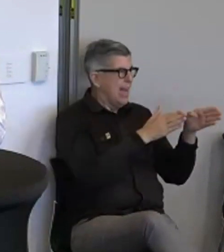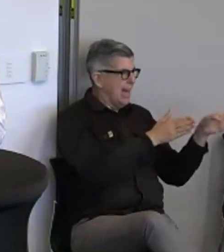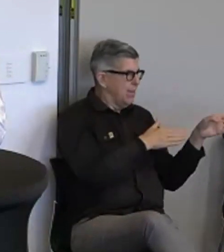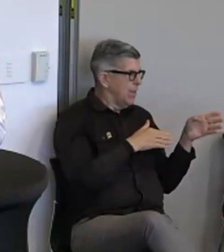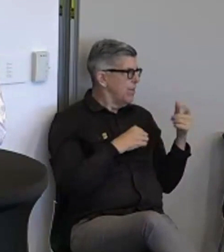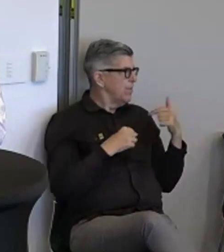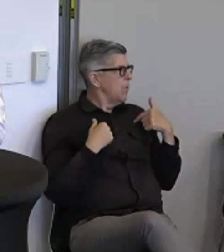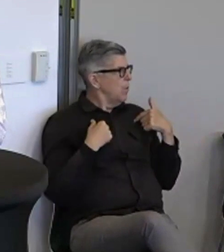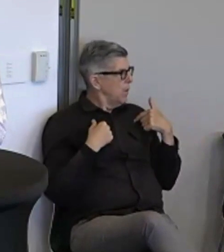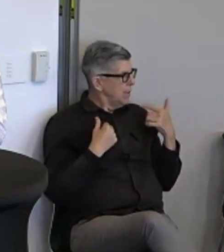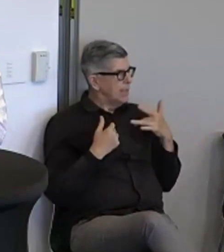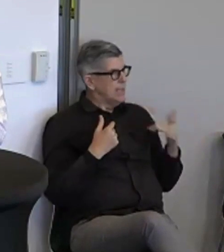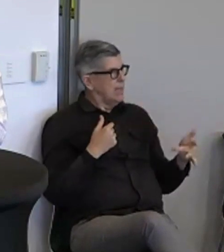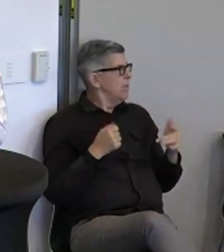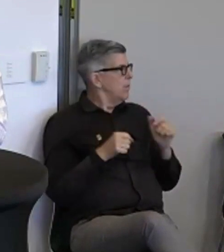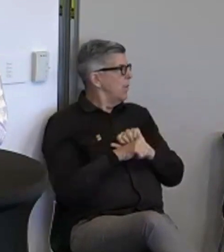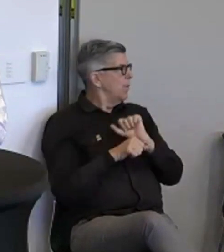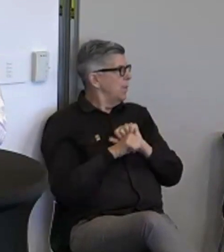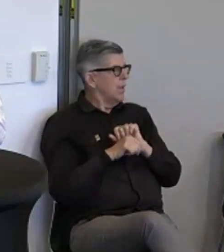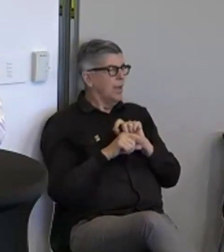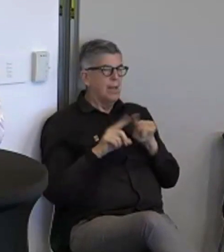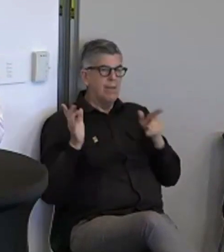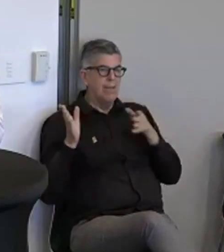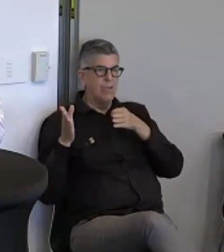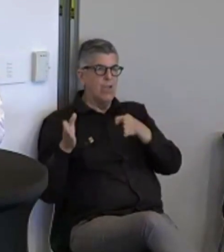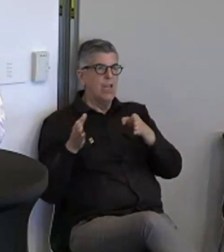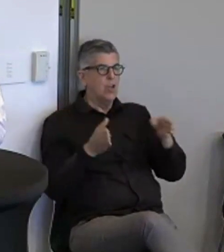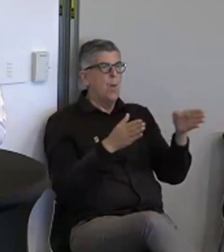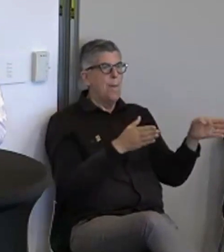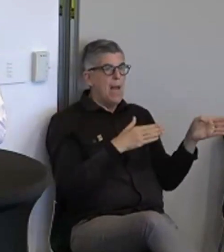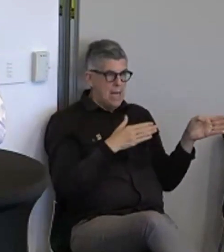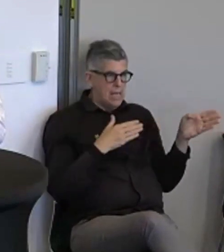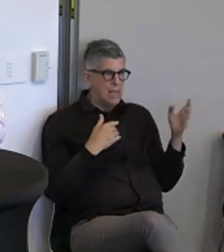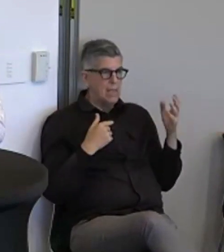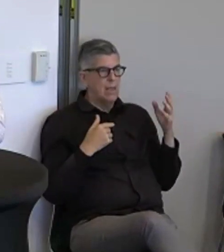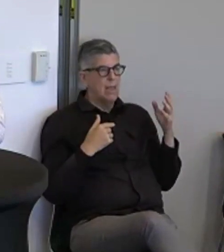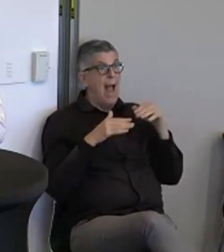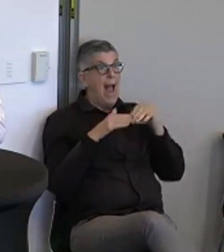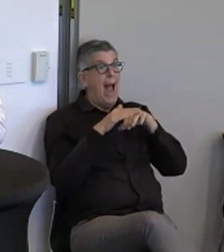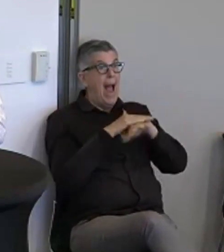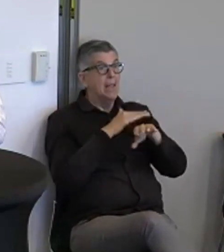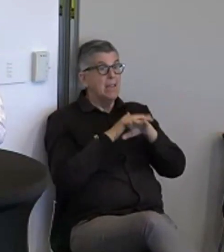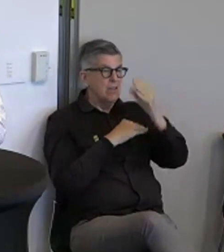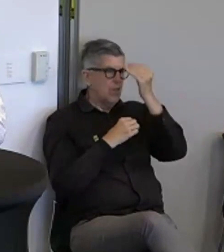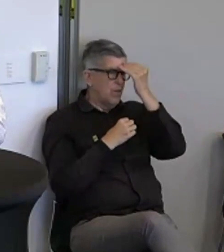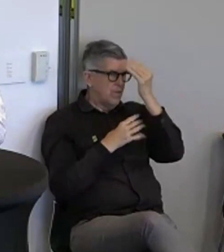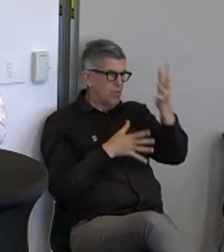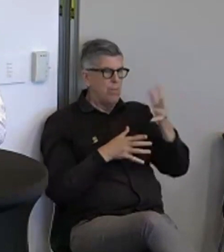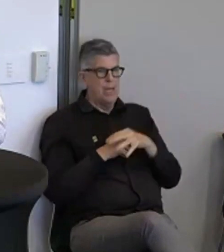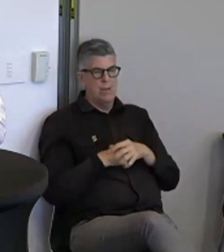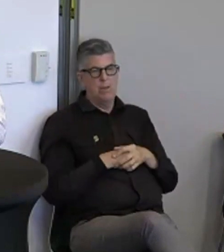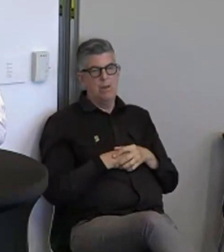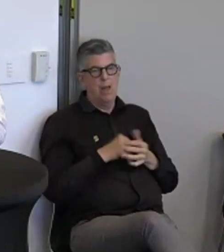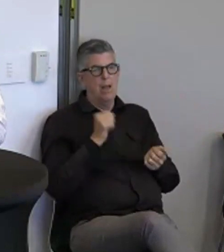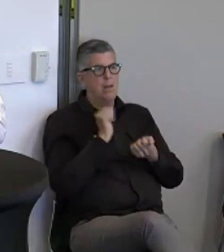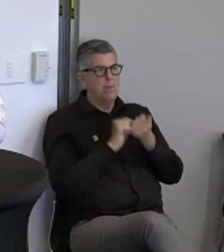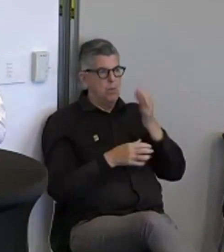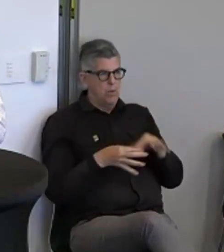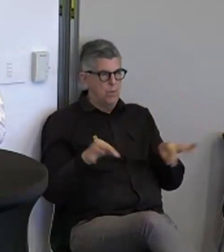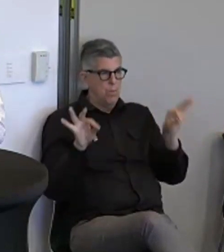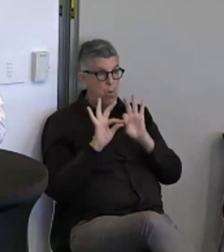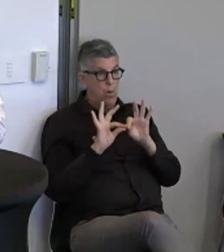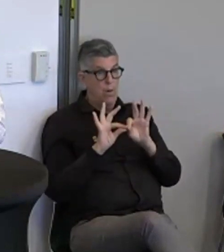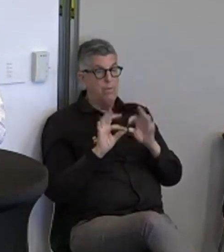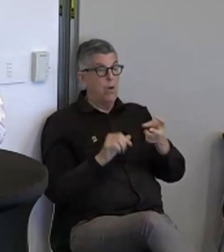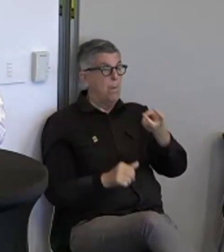different domains, but the common factor is access to information, which is the key thing that blind and visually